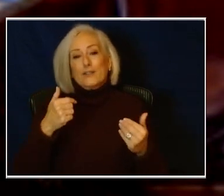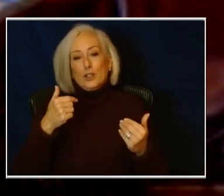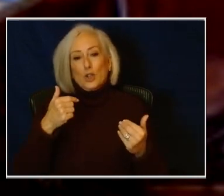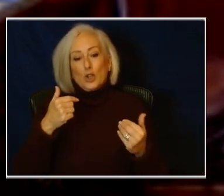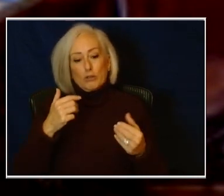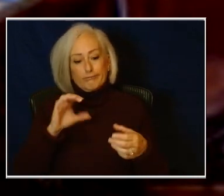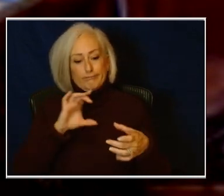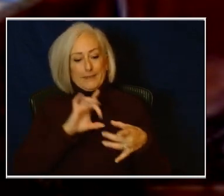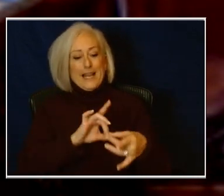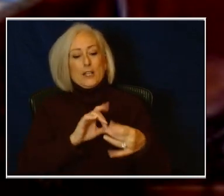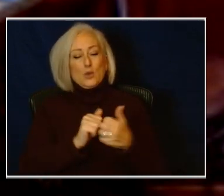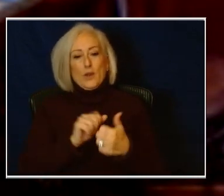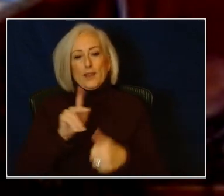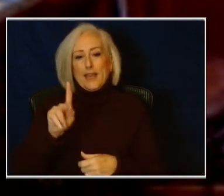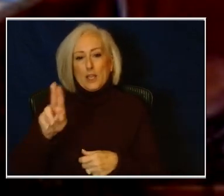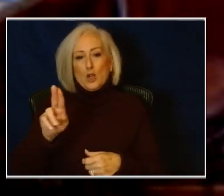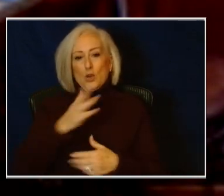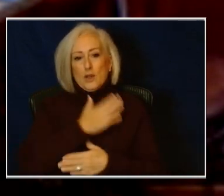please consider